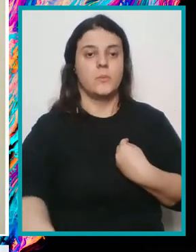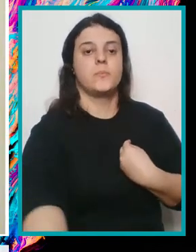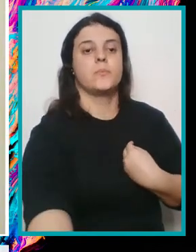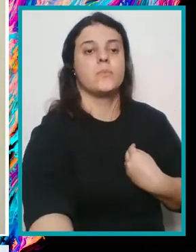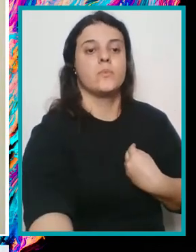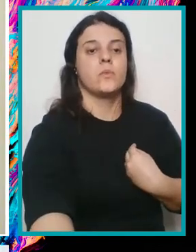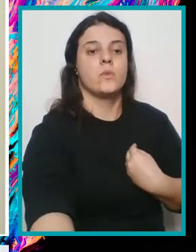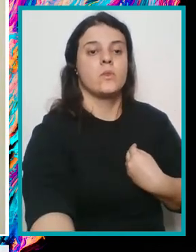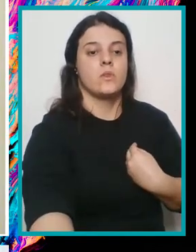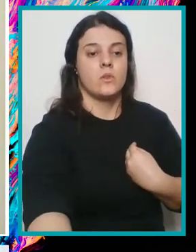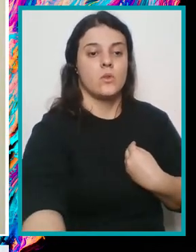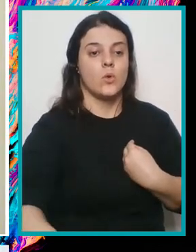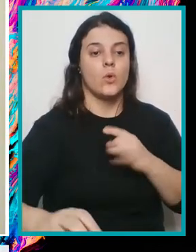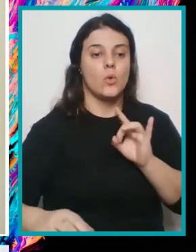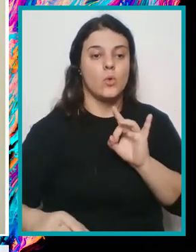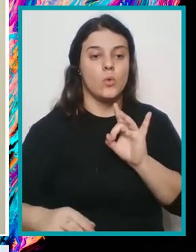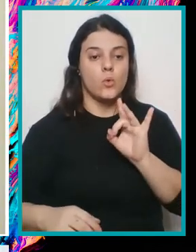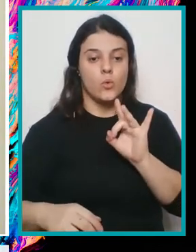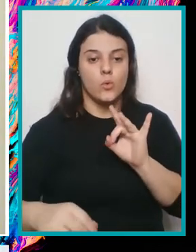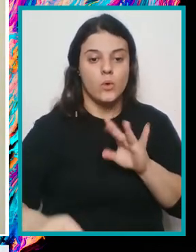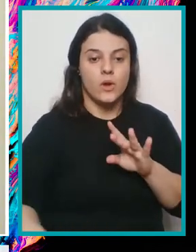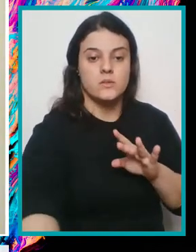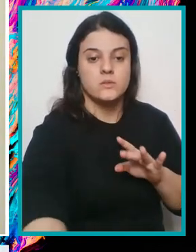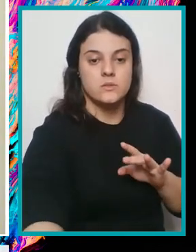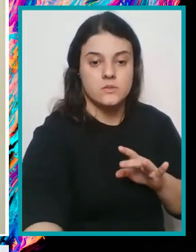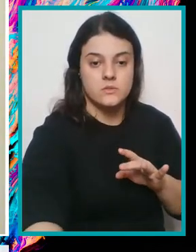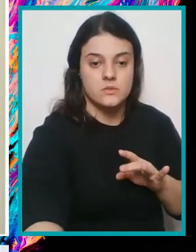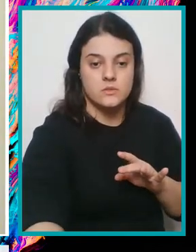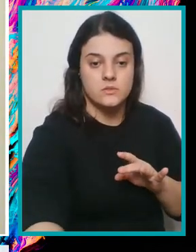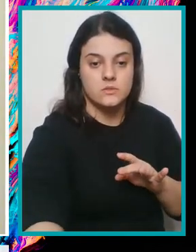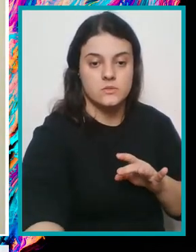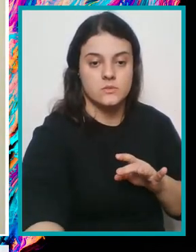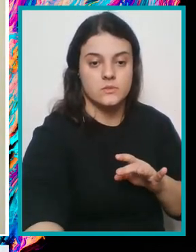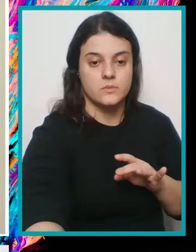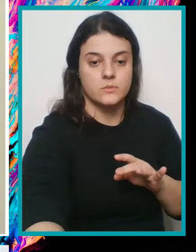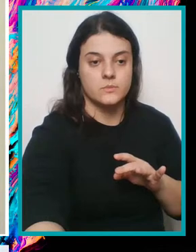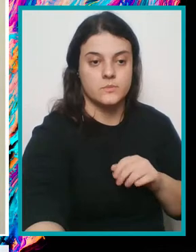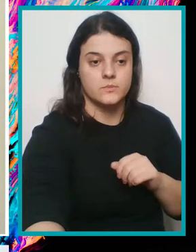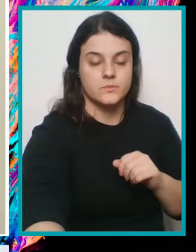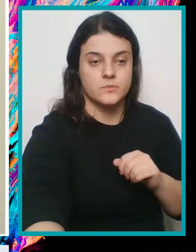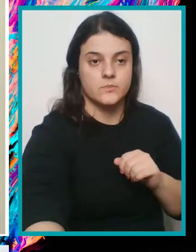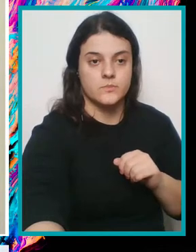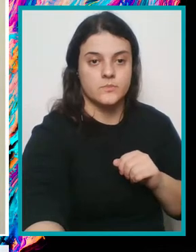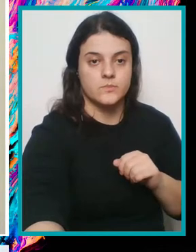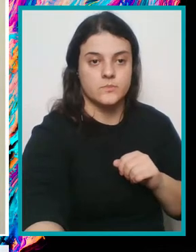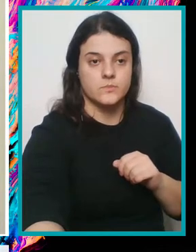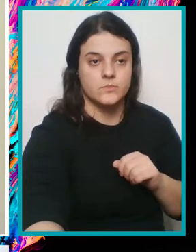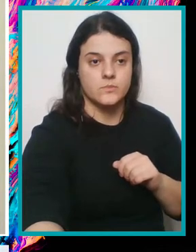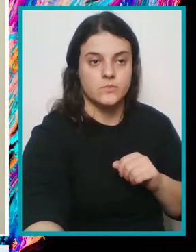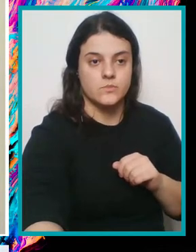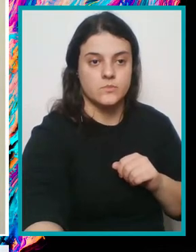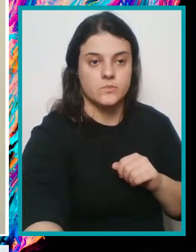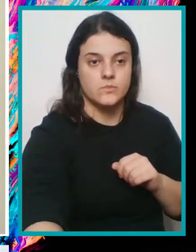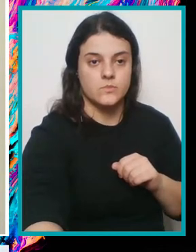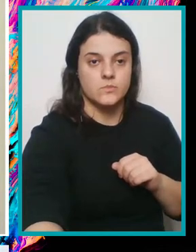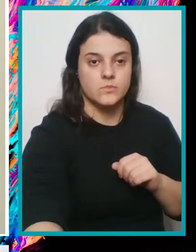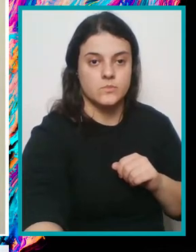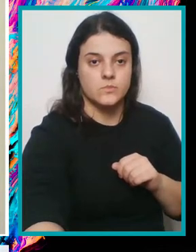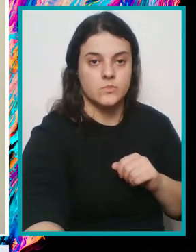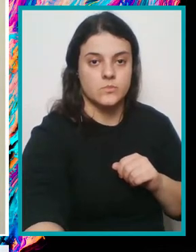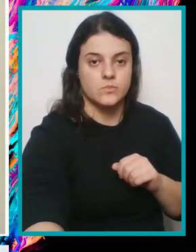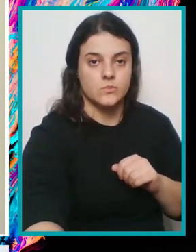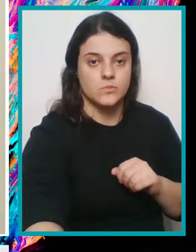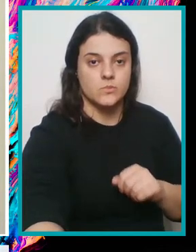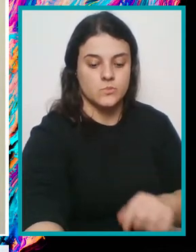food, it isn't about the water, but people's homes are also washed away by floods.